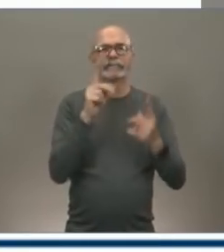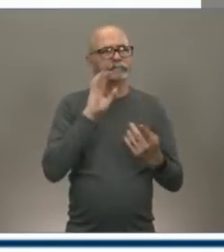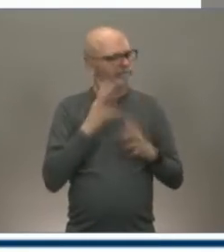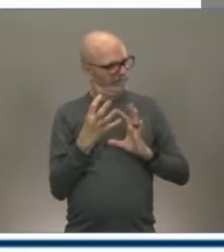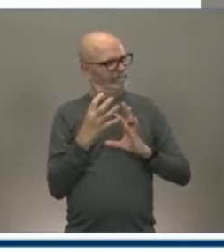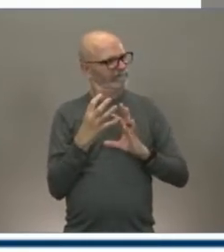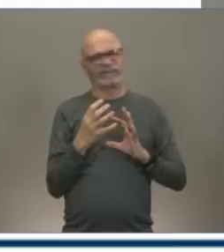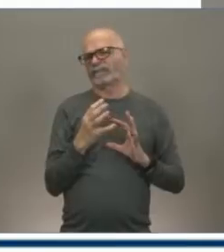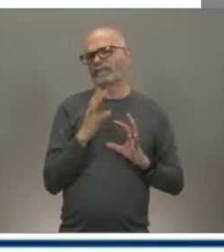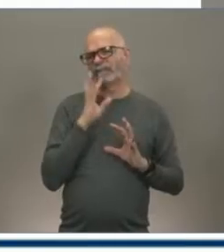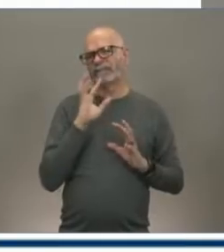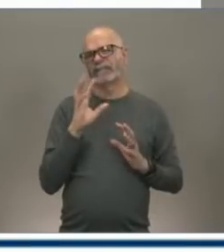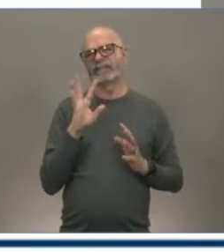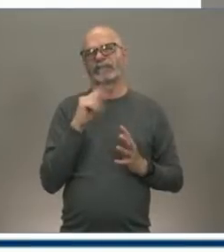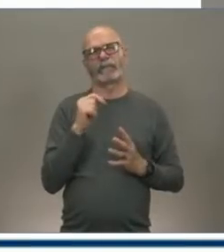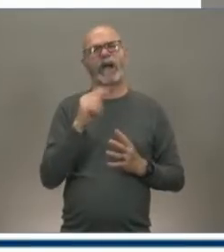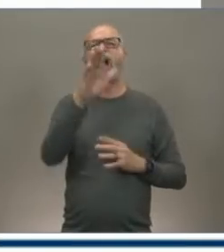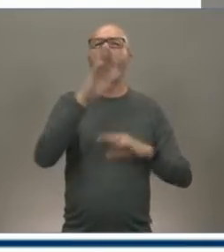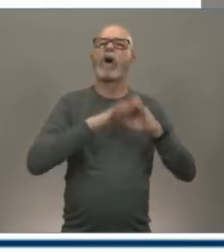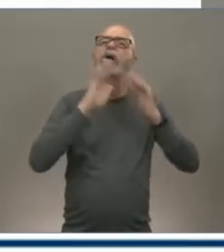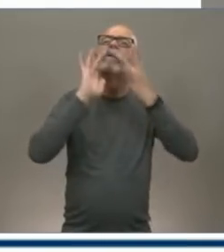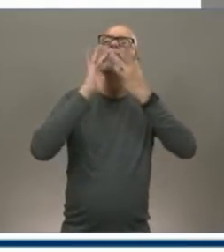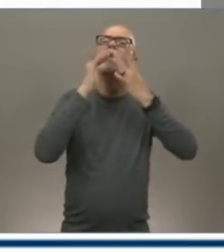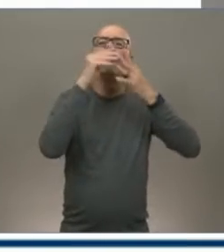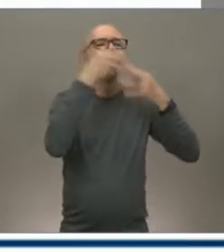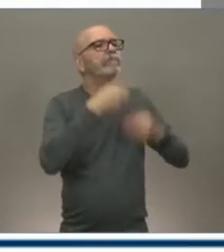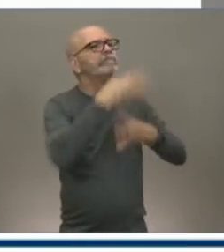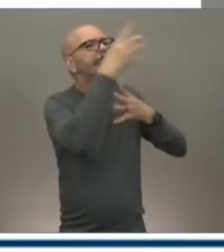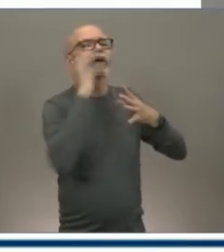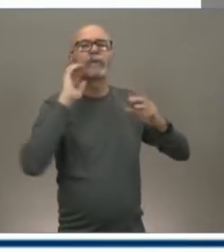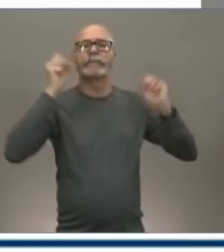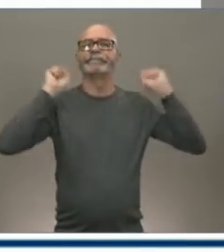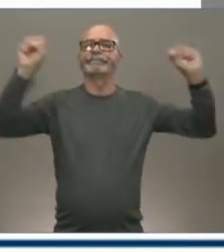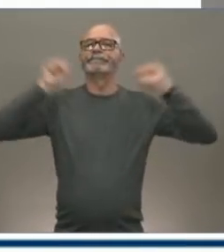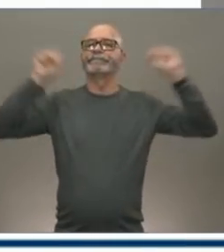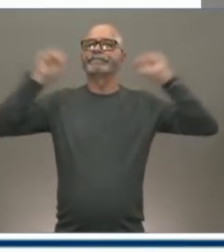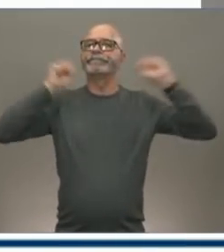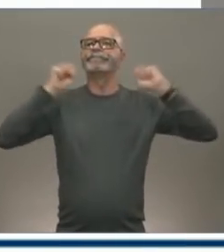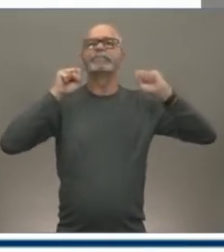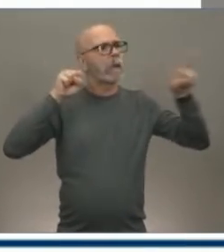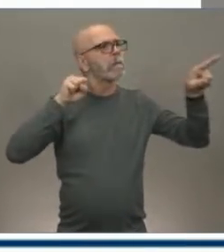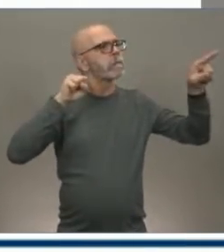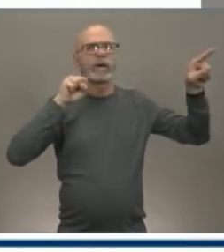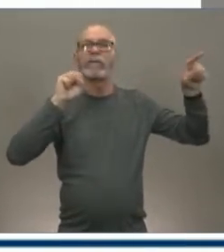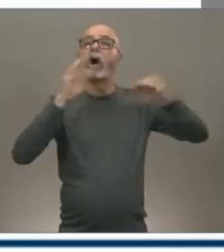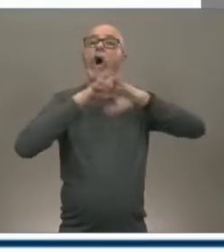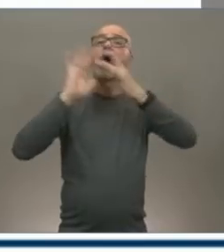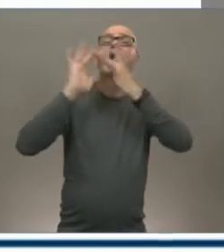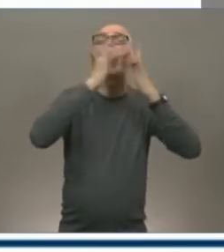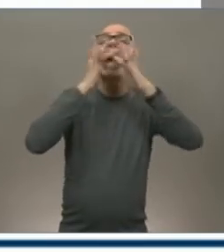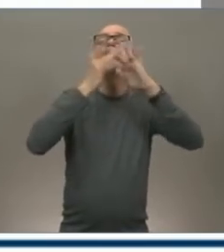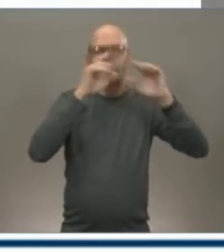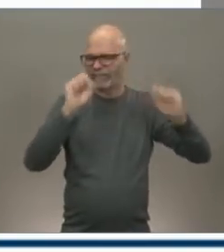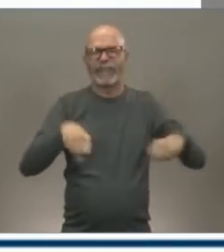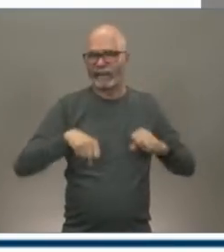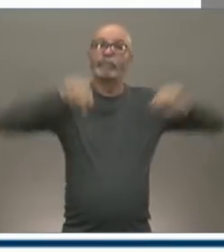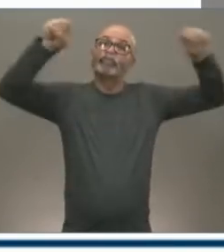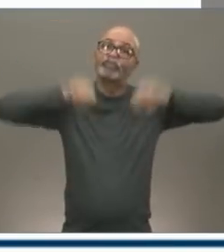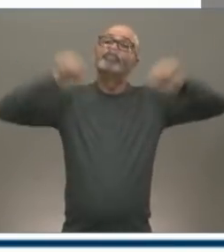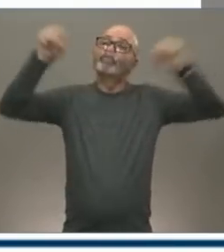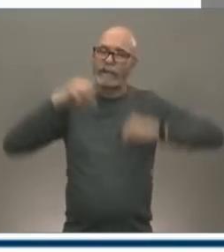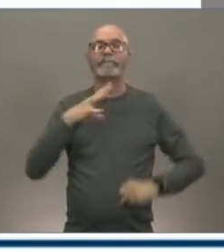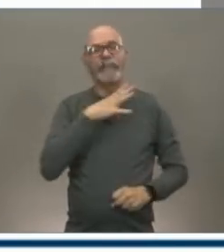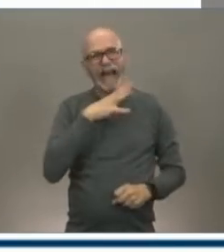online fitness classes. These can still happen. A business can go in and do what's necessary to, whether